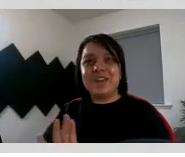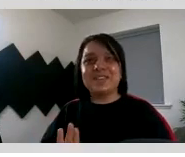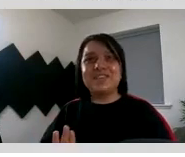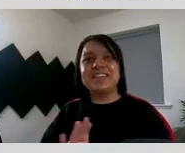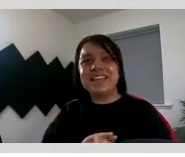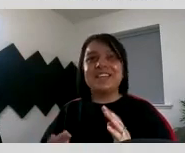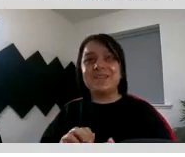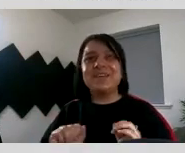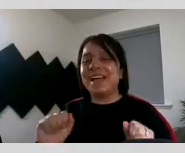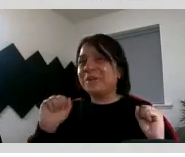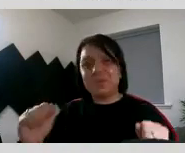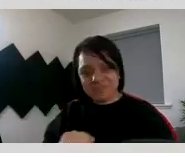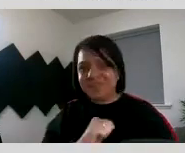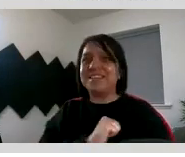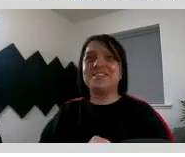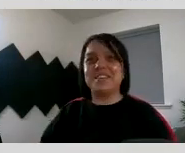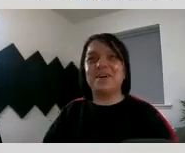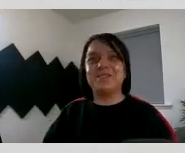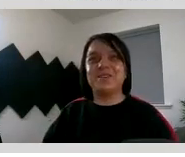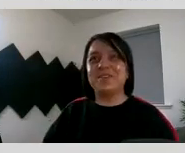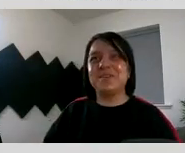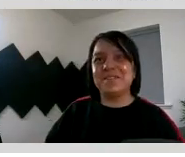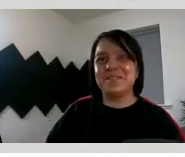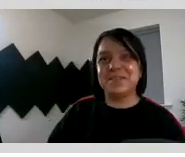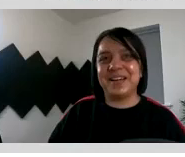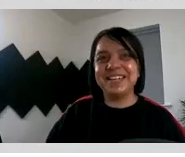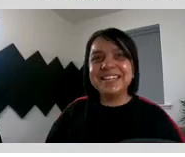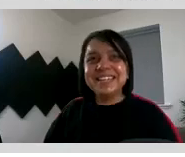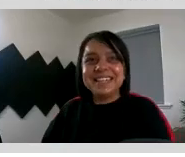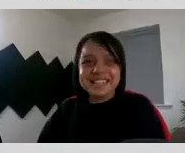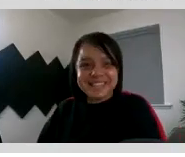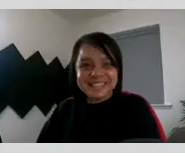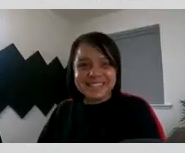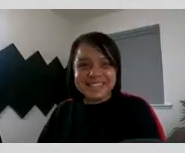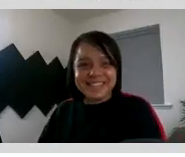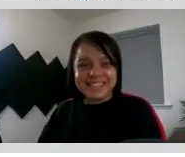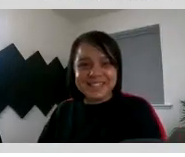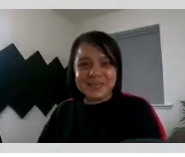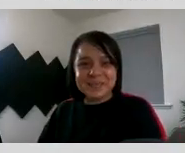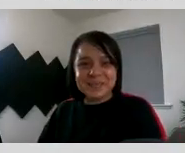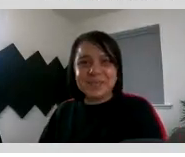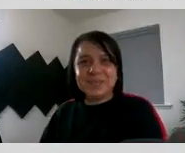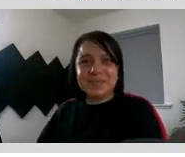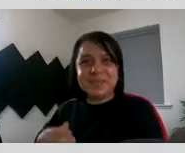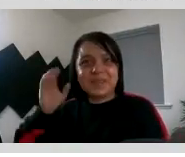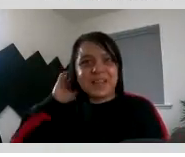little tracksuits in the UK. You would fit into the culture of the UK for sure.